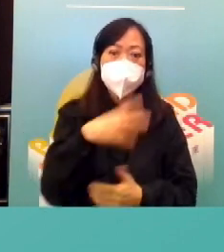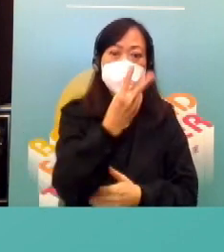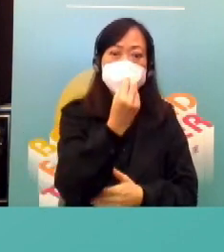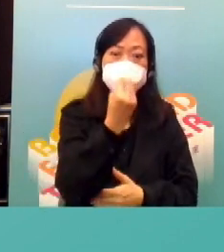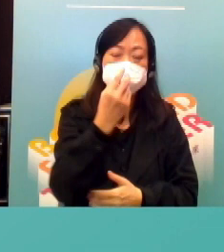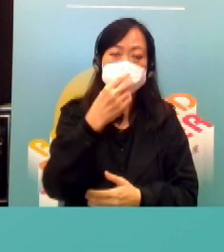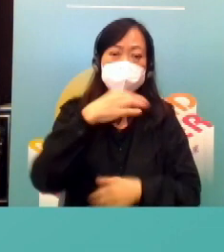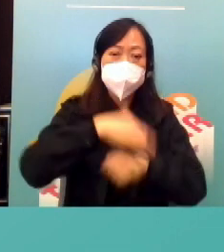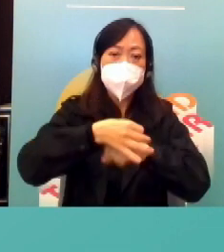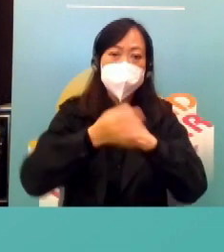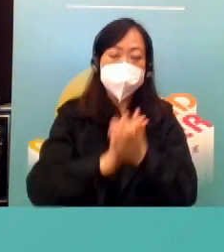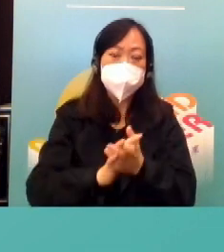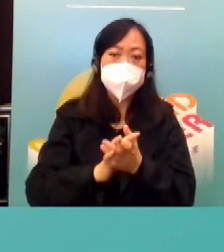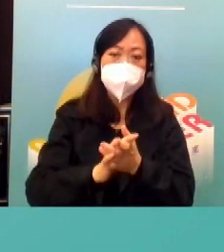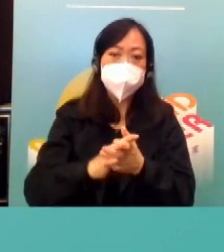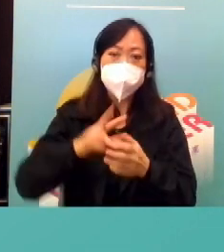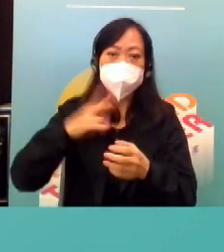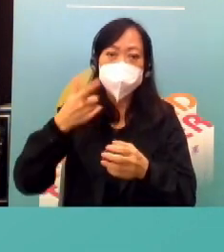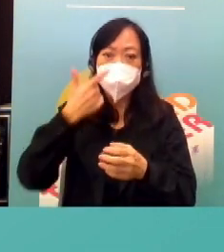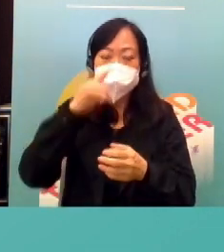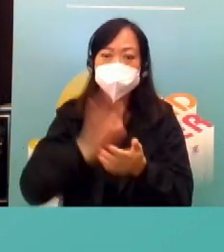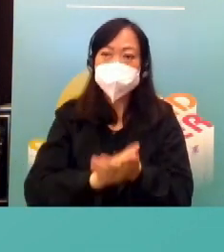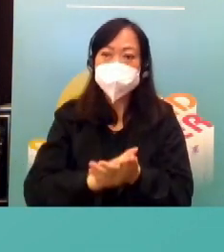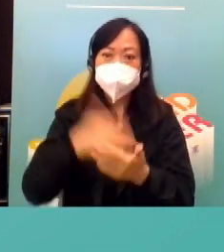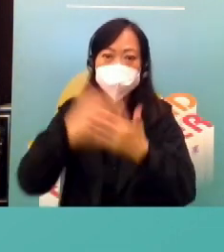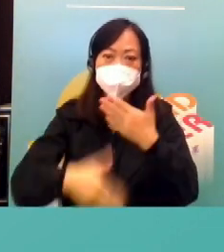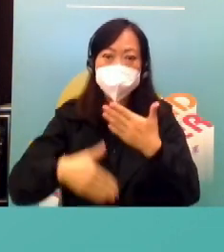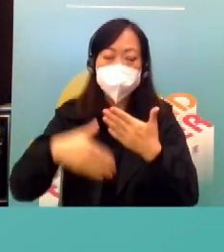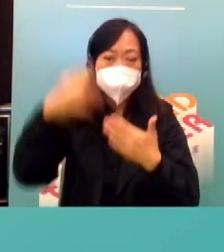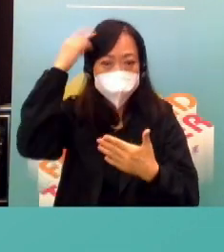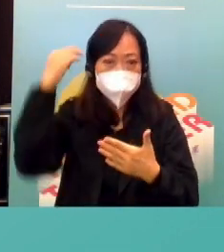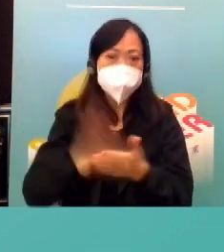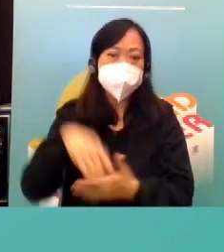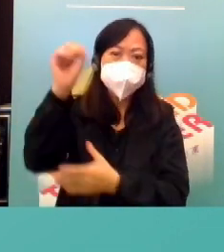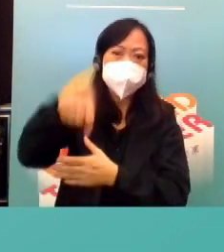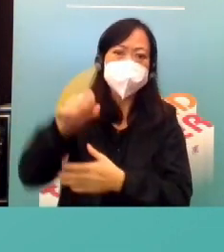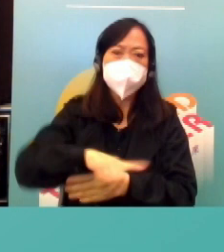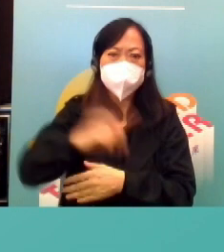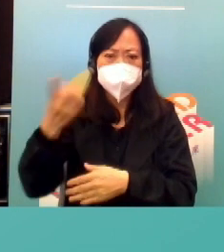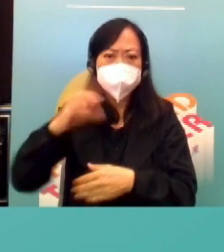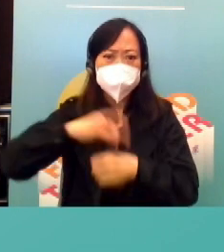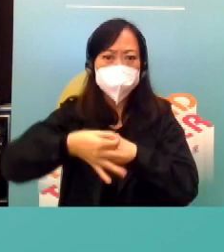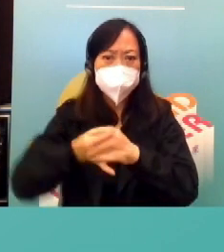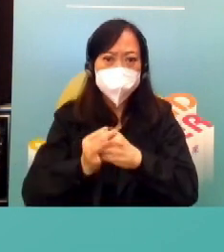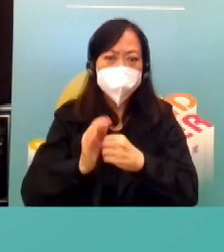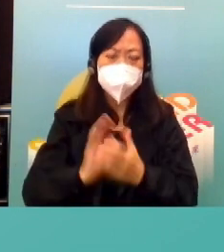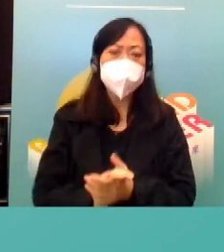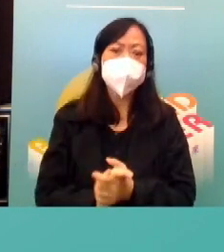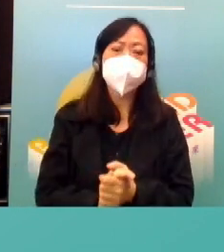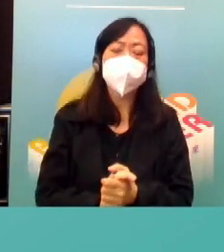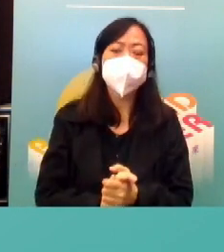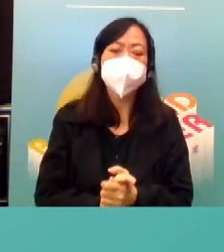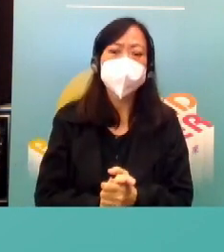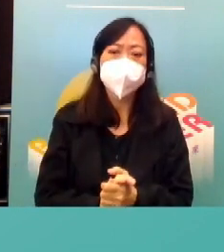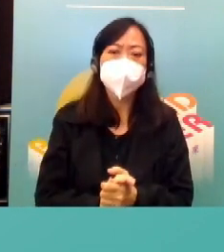year. And the rest keep on their old